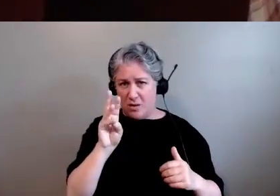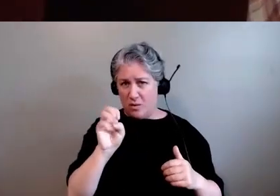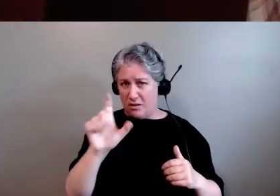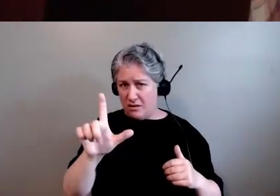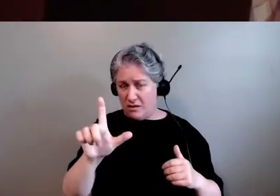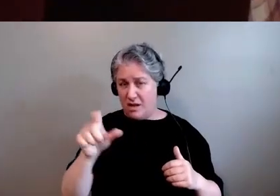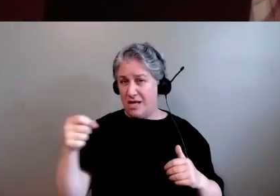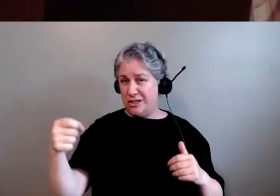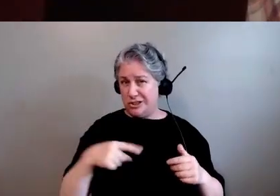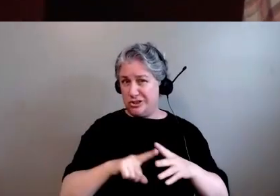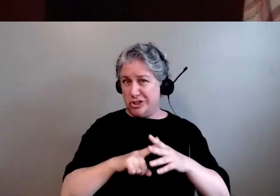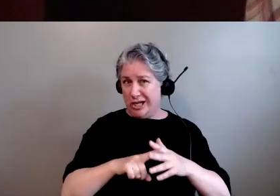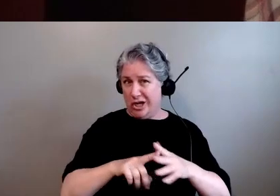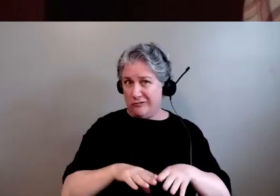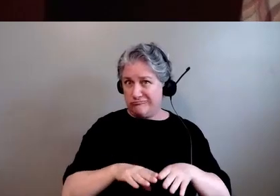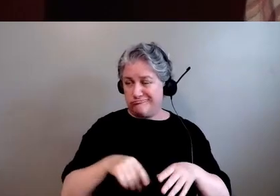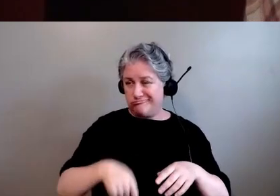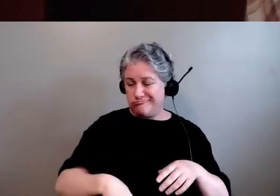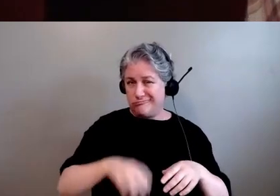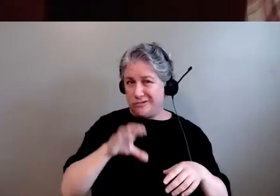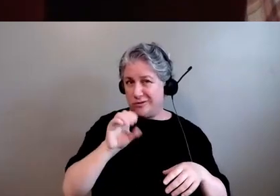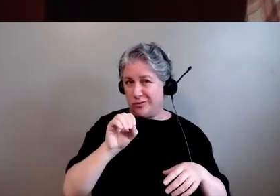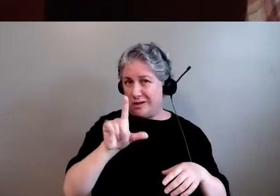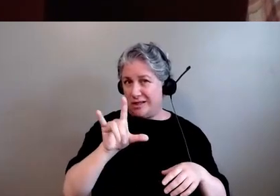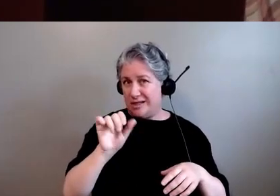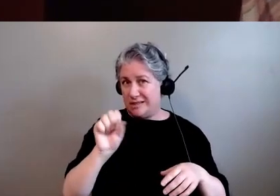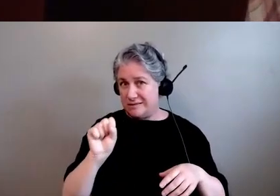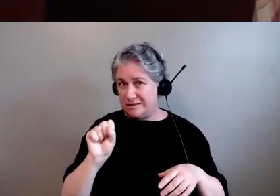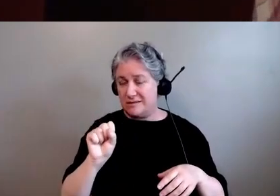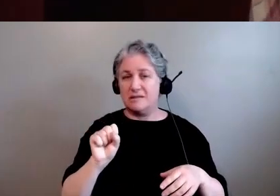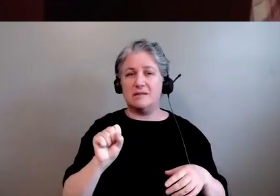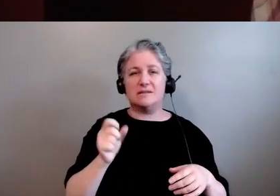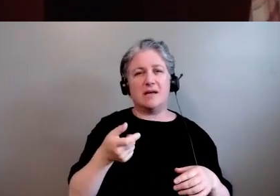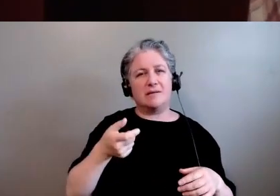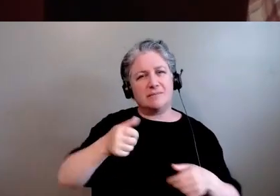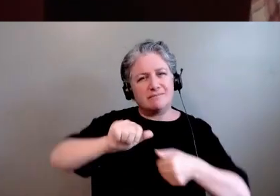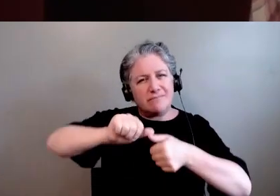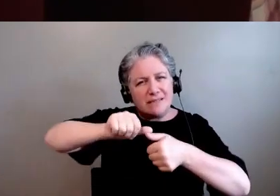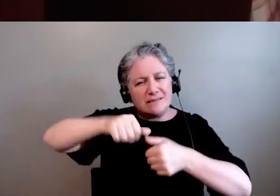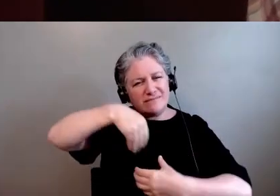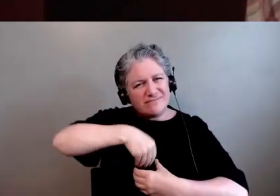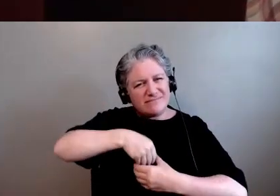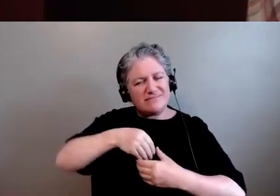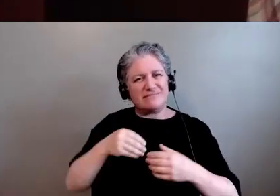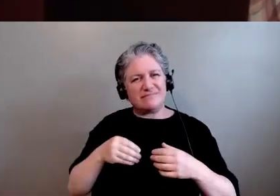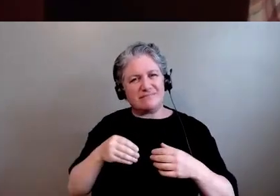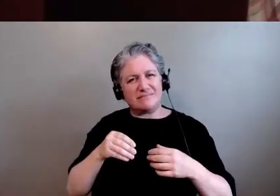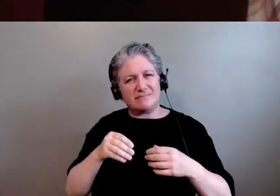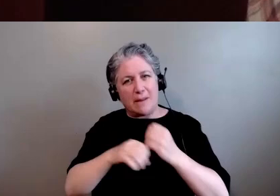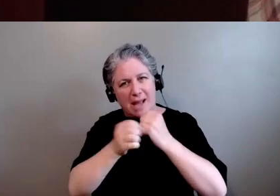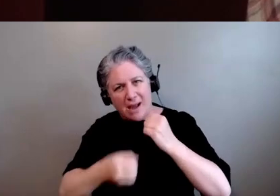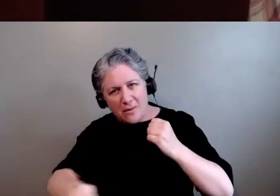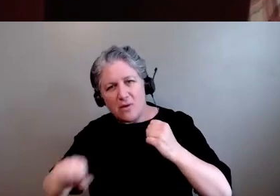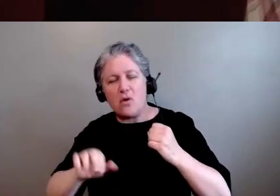colitis, so something that changes your bugs or changes how you respond to your bugs, or something in the liver, something that your